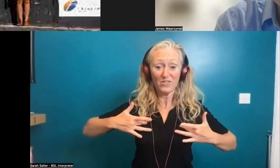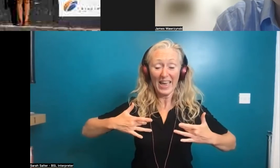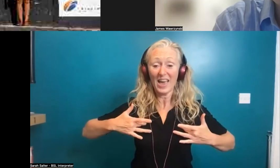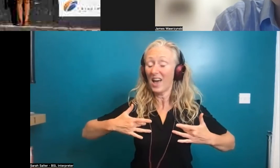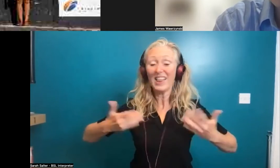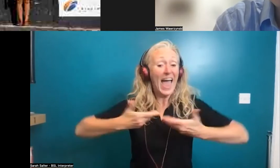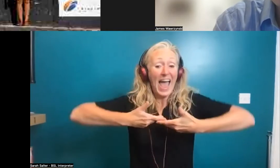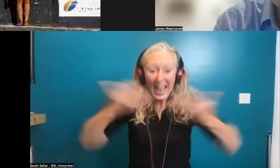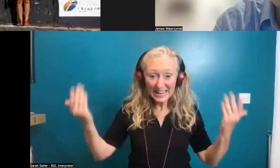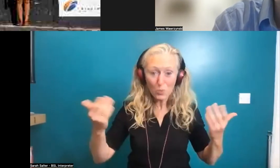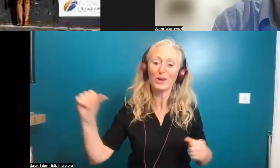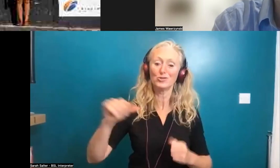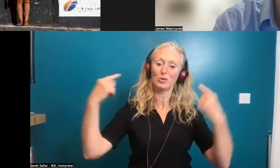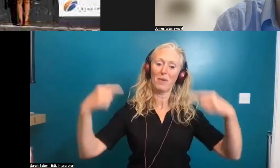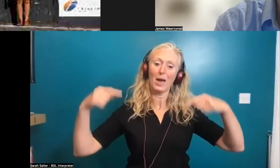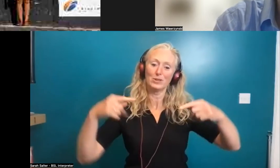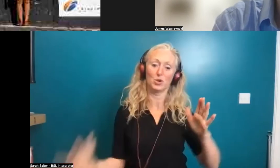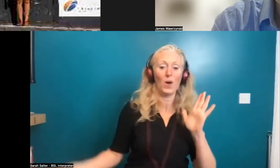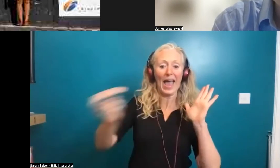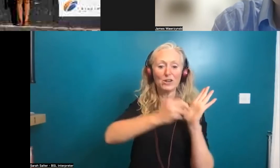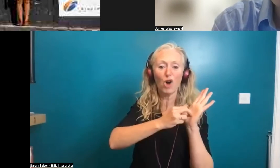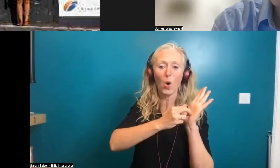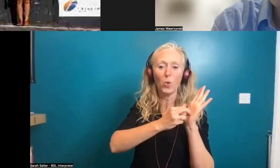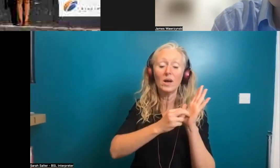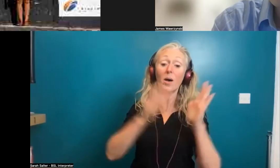because Usher syndrome is quite rare,